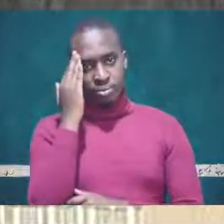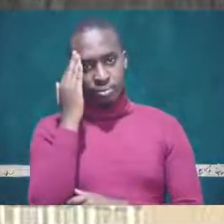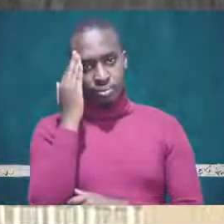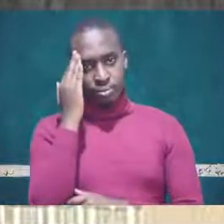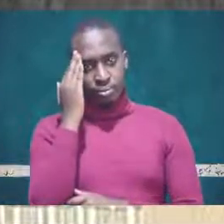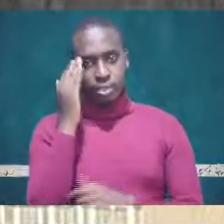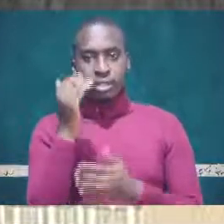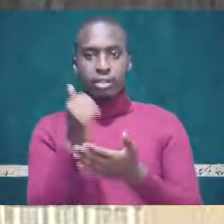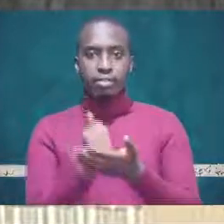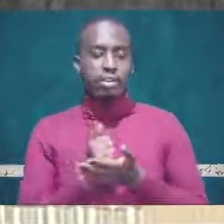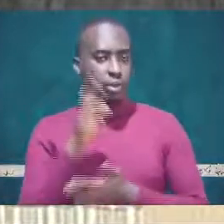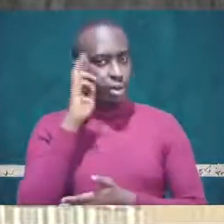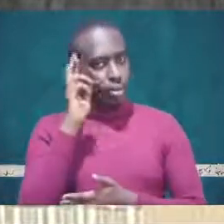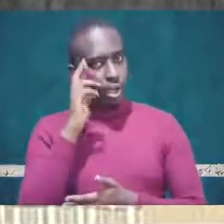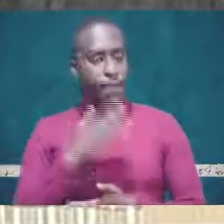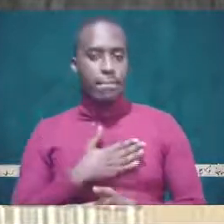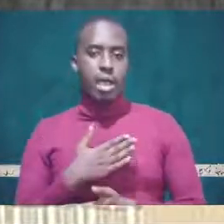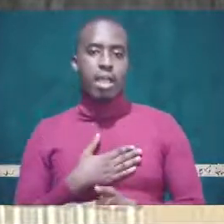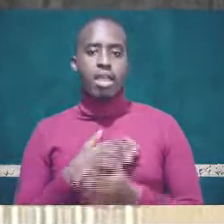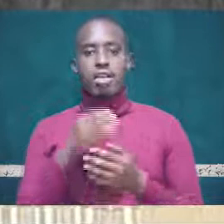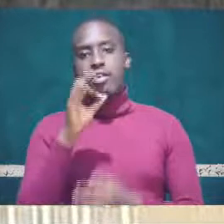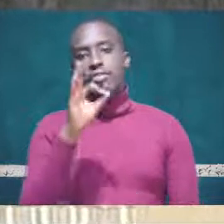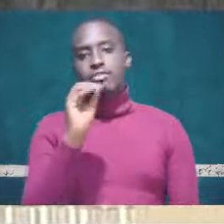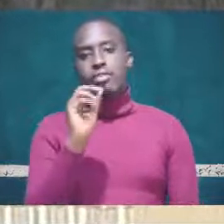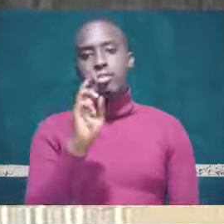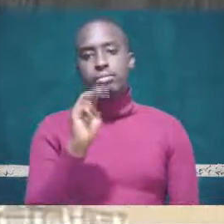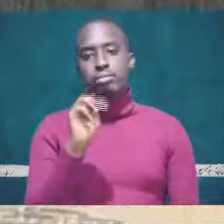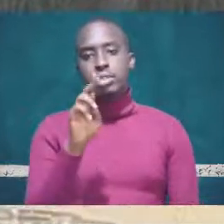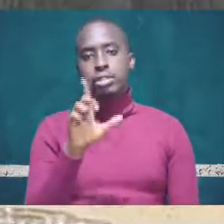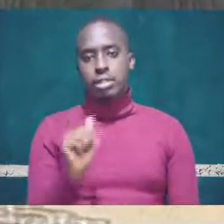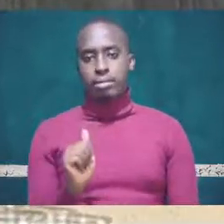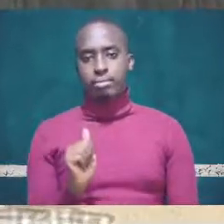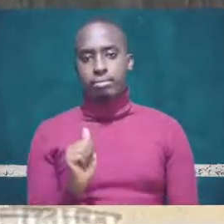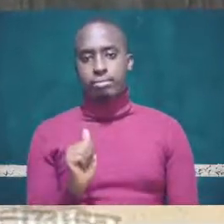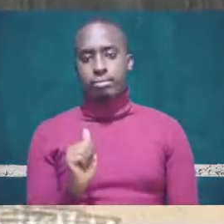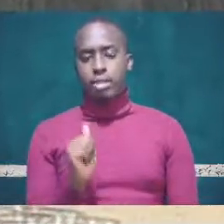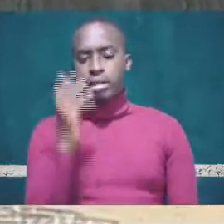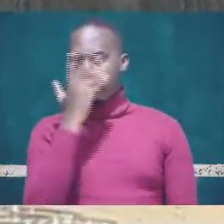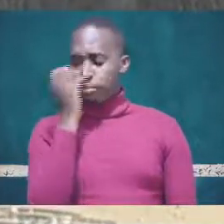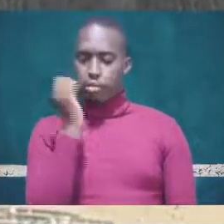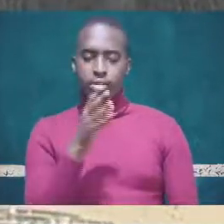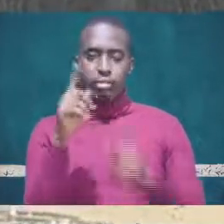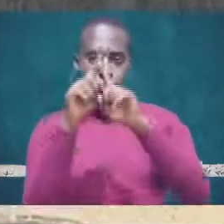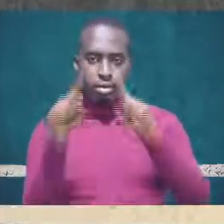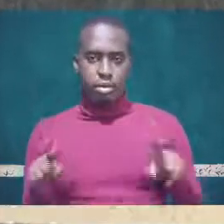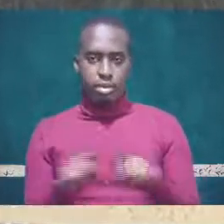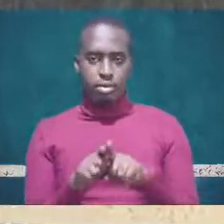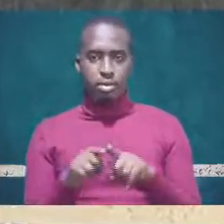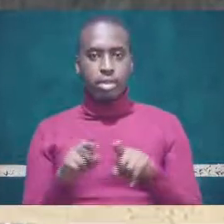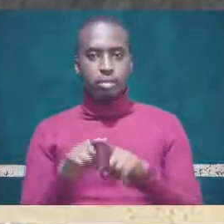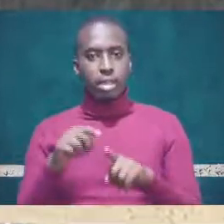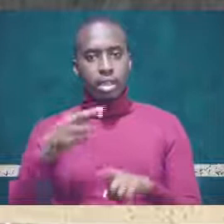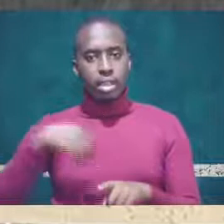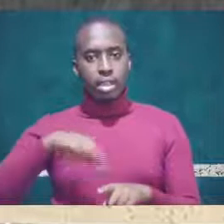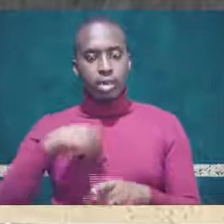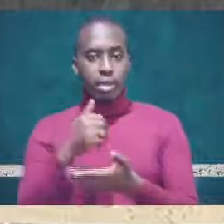enables me to remember my formulas. This magic triangle, it is a very beautiful triangle. It helps me to